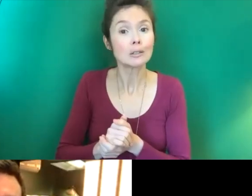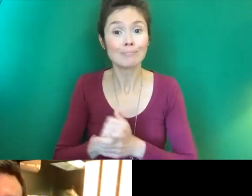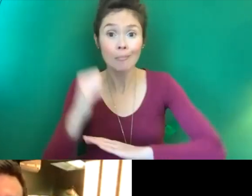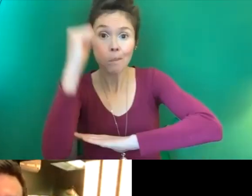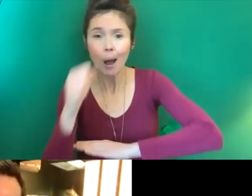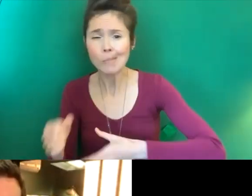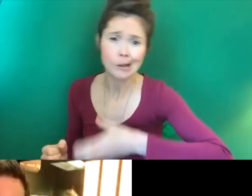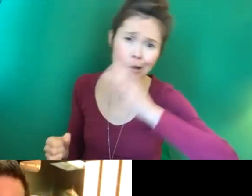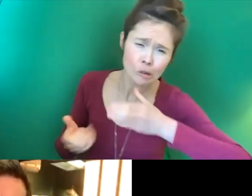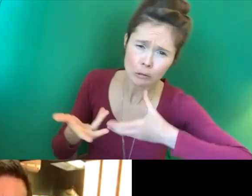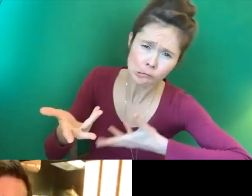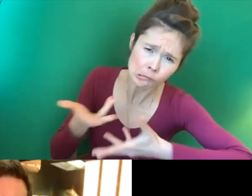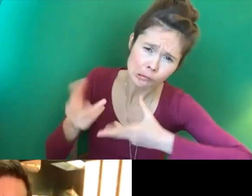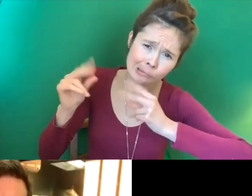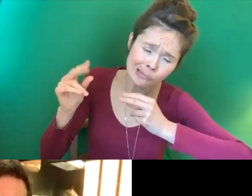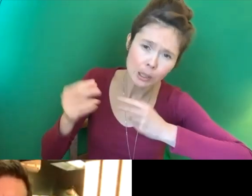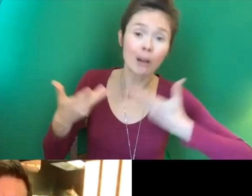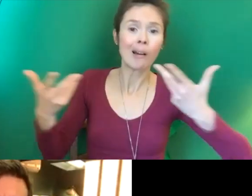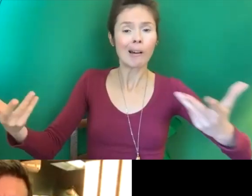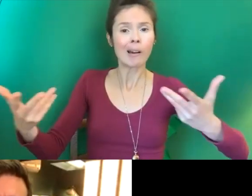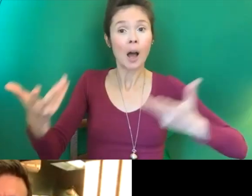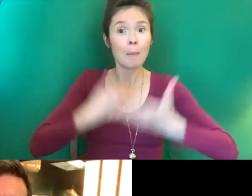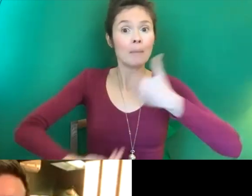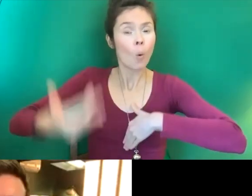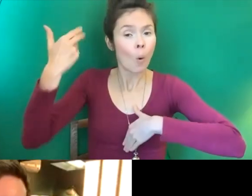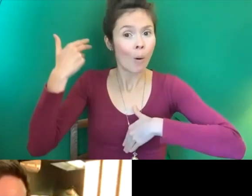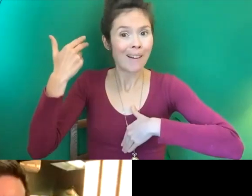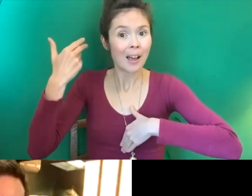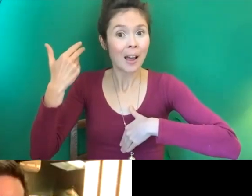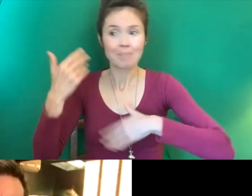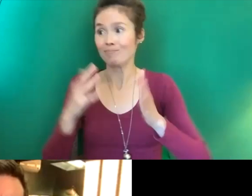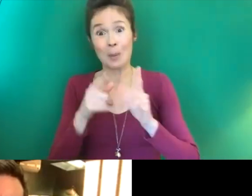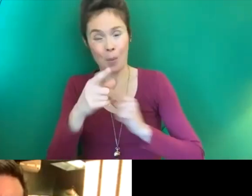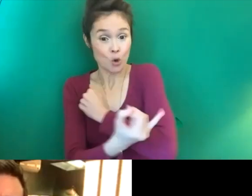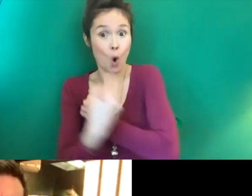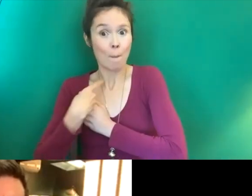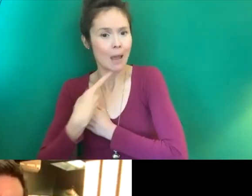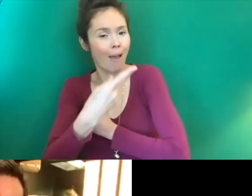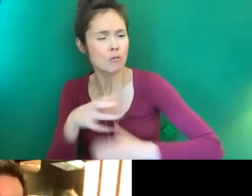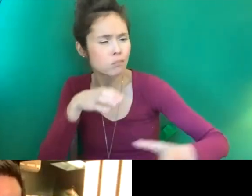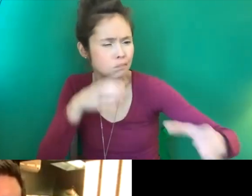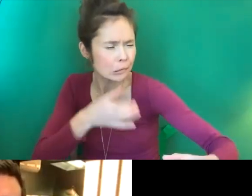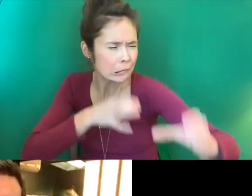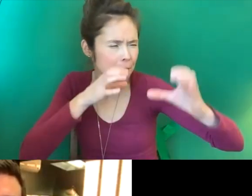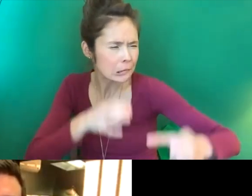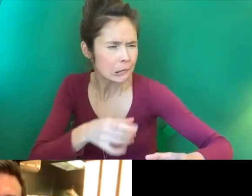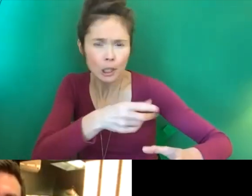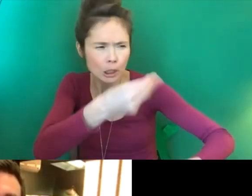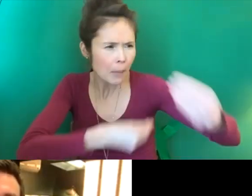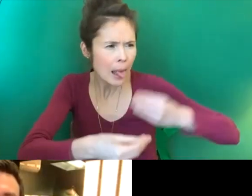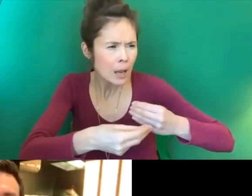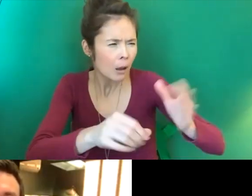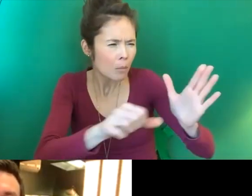studio, suddenly problems that seemed perhaps big to John initially were ones that were very easy to